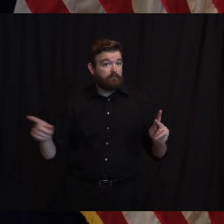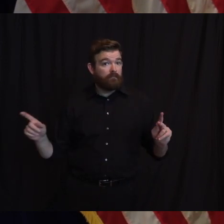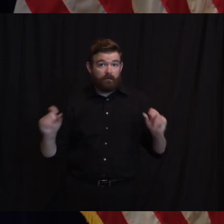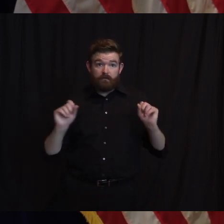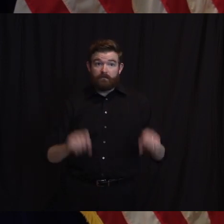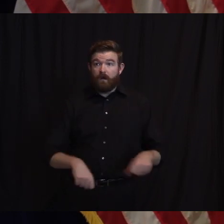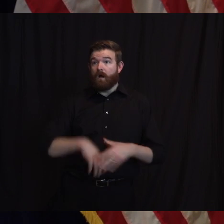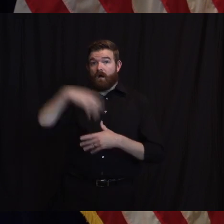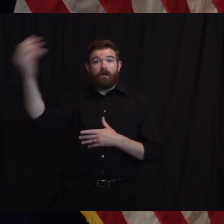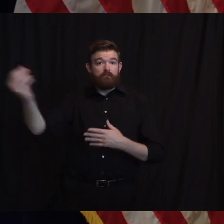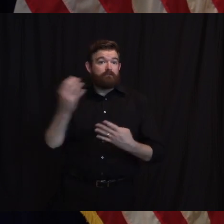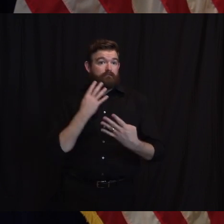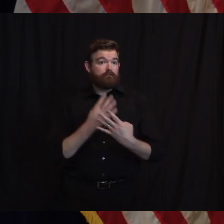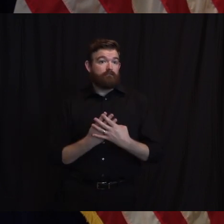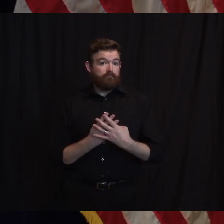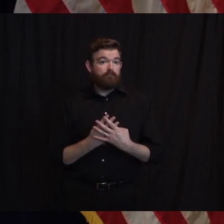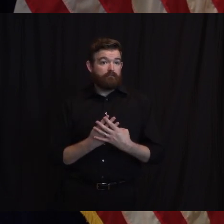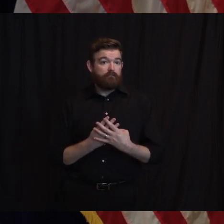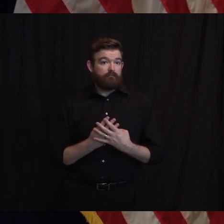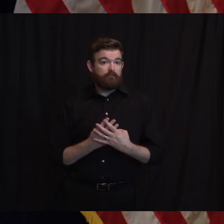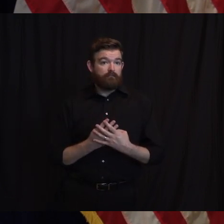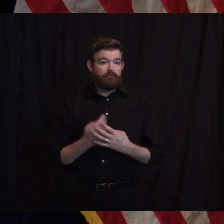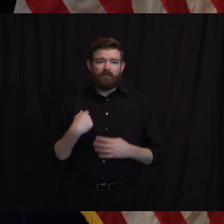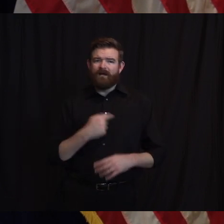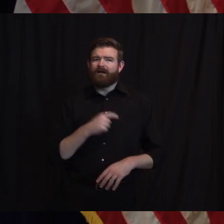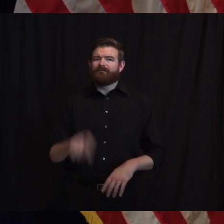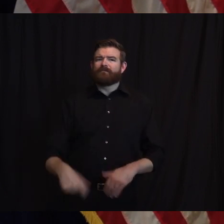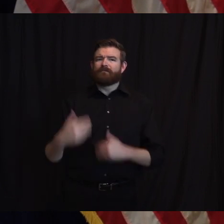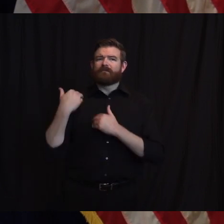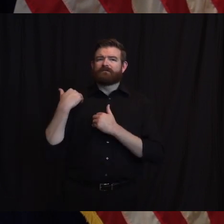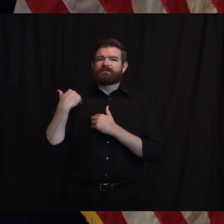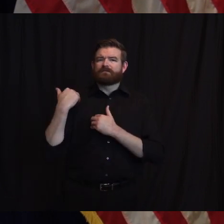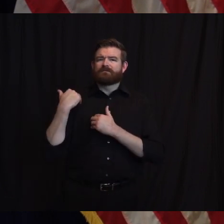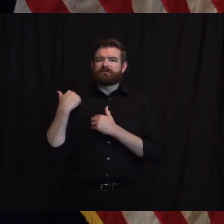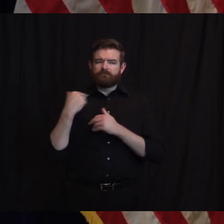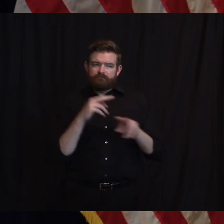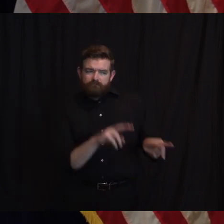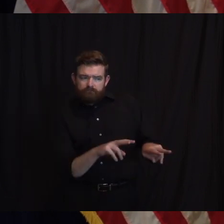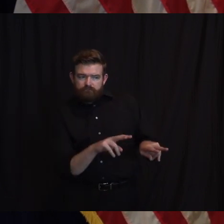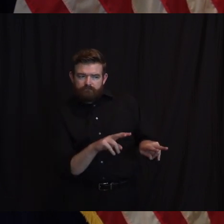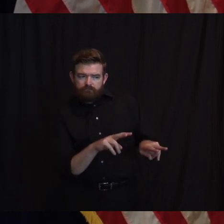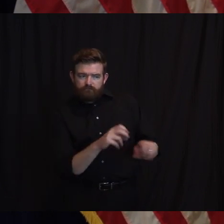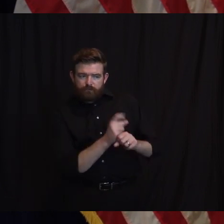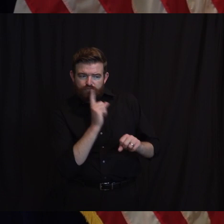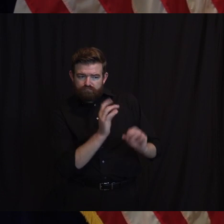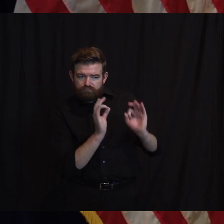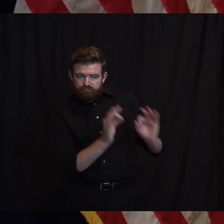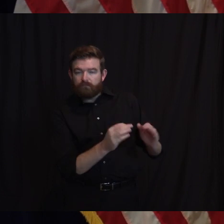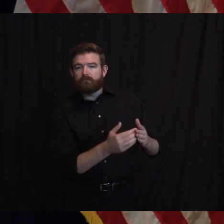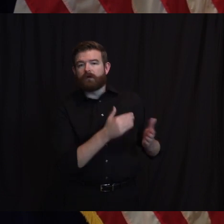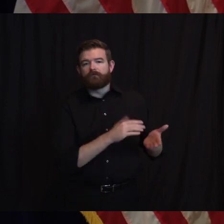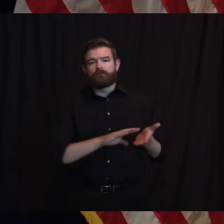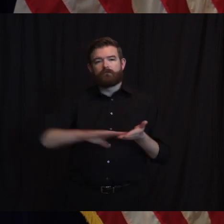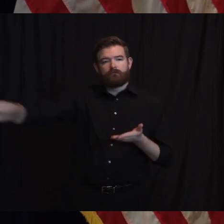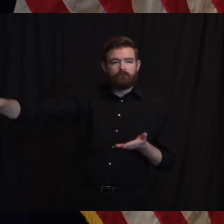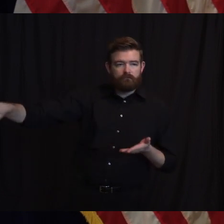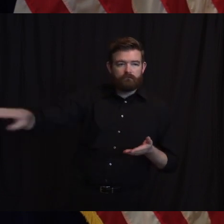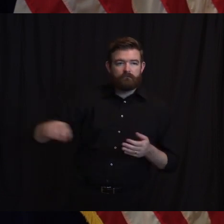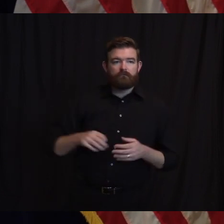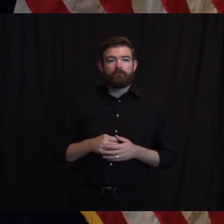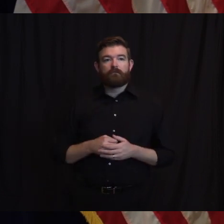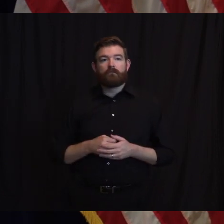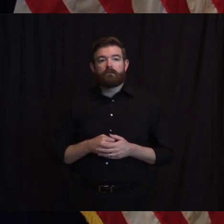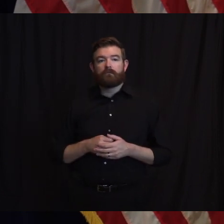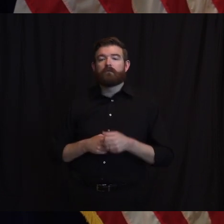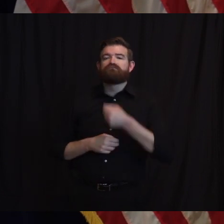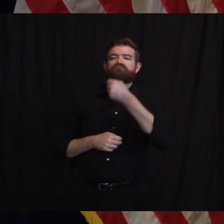could responsibly release. That's correct. The executive order laid out a process for 4 different lists of